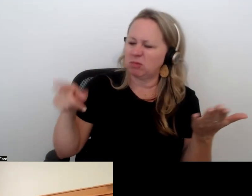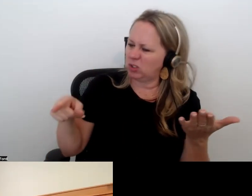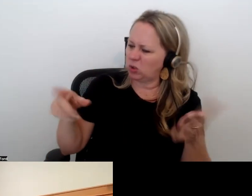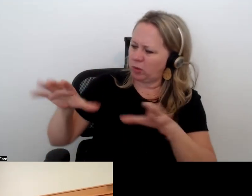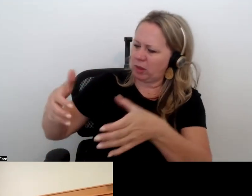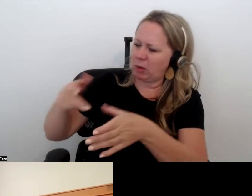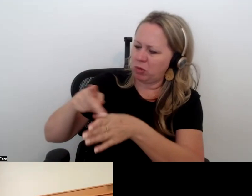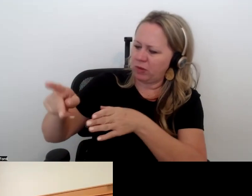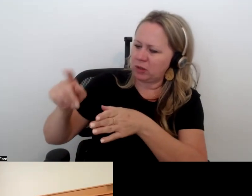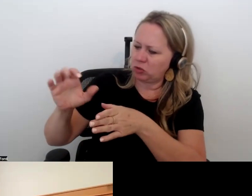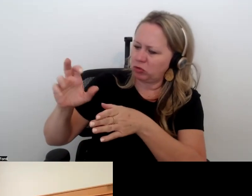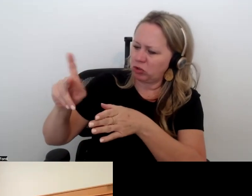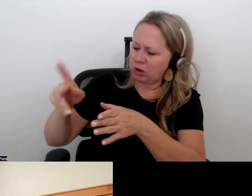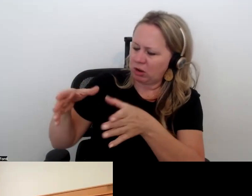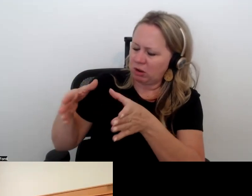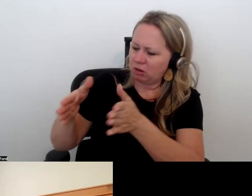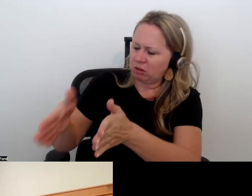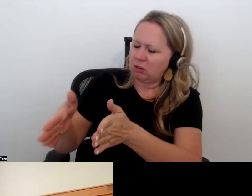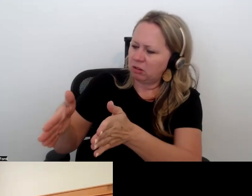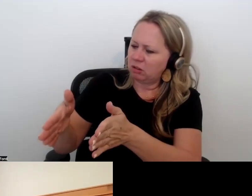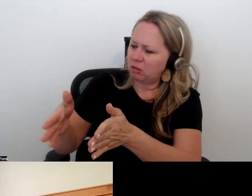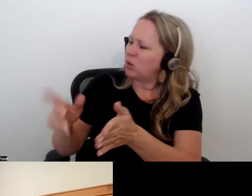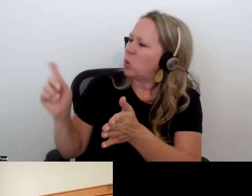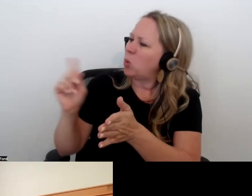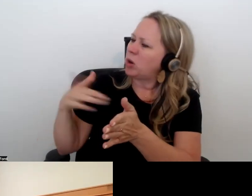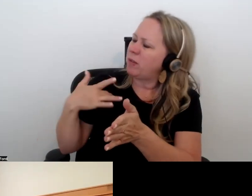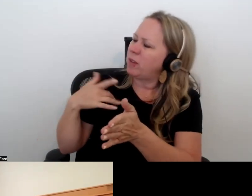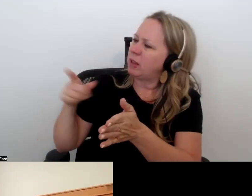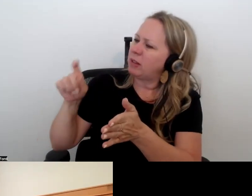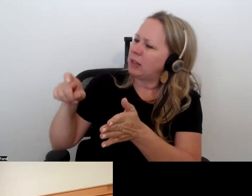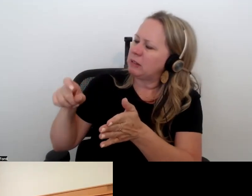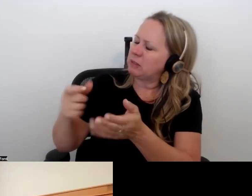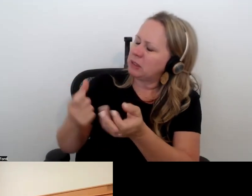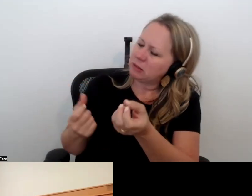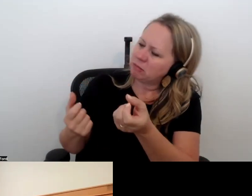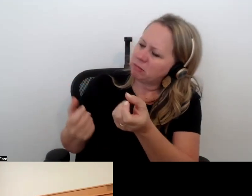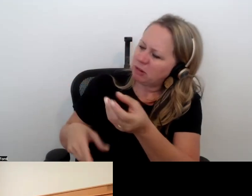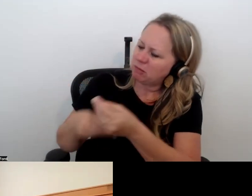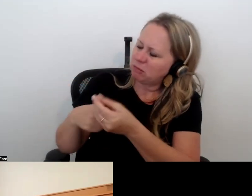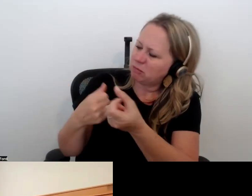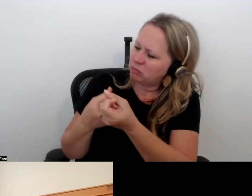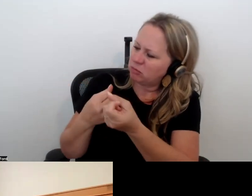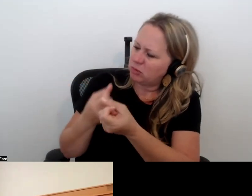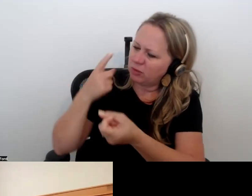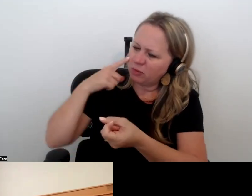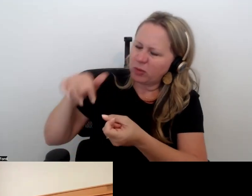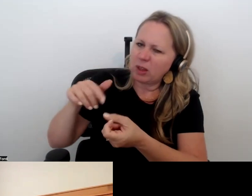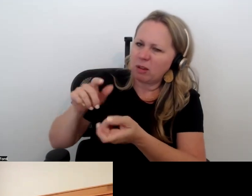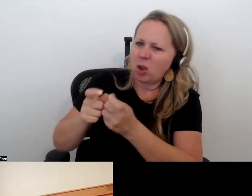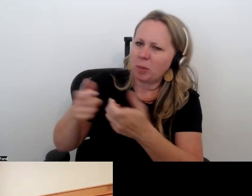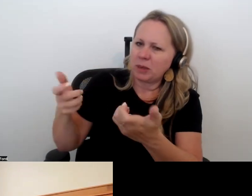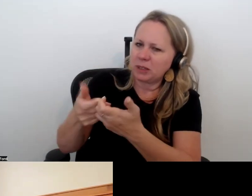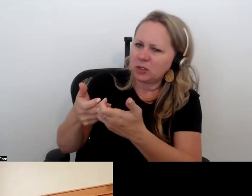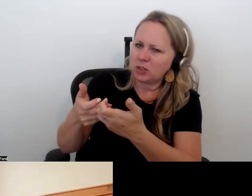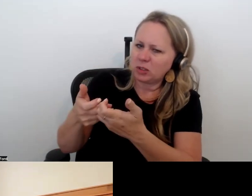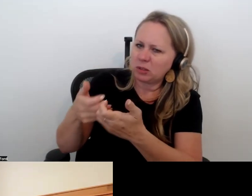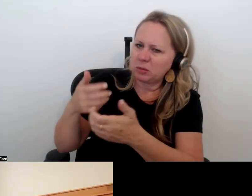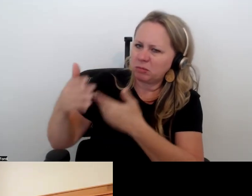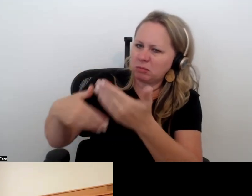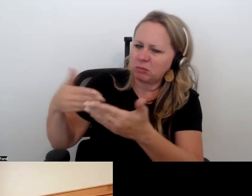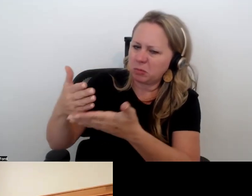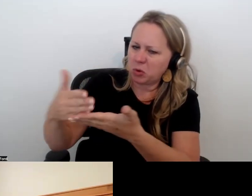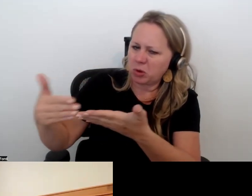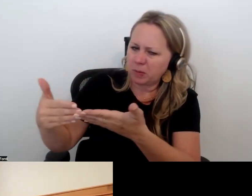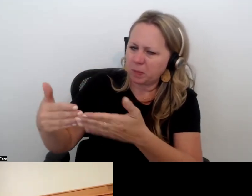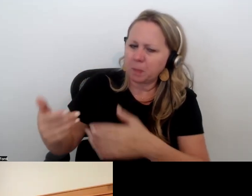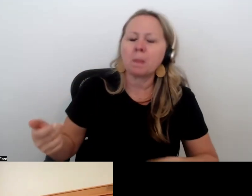need additional support when implementing accommodations that come in an official capacity? Yeah, I think our